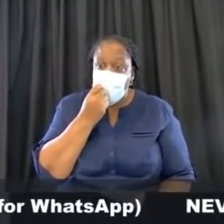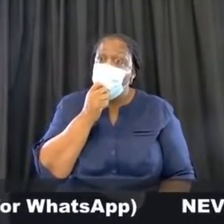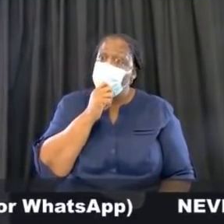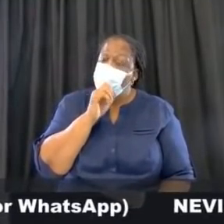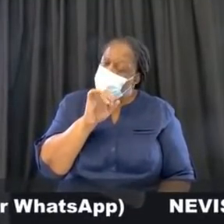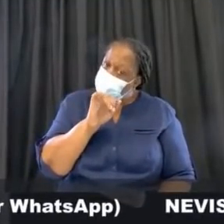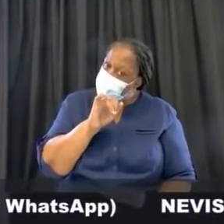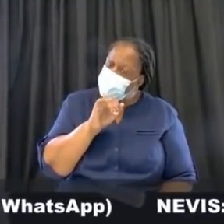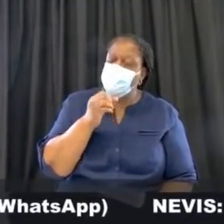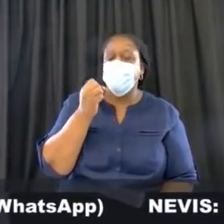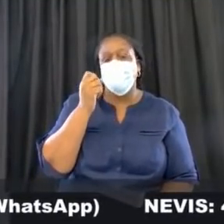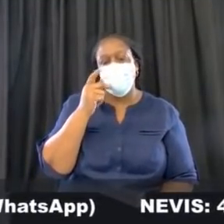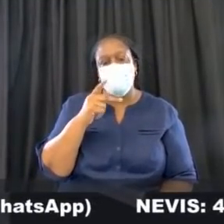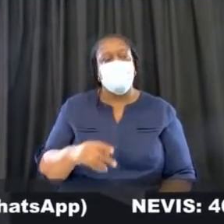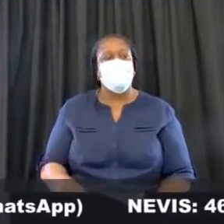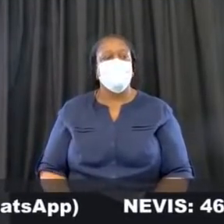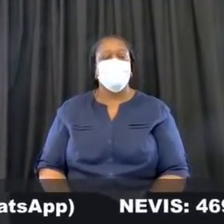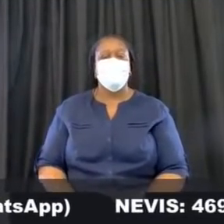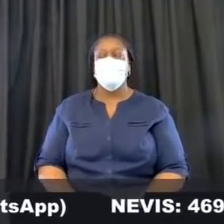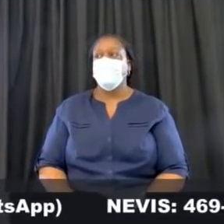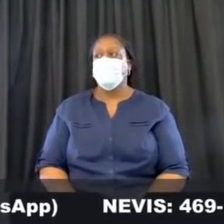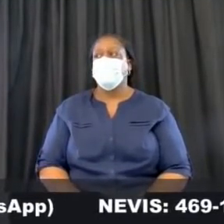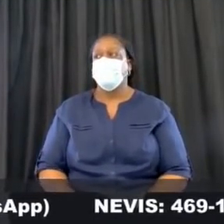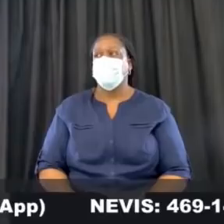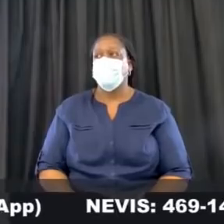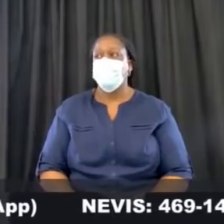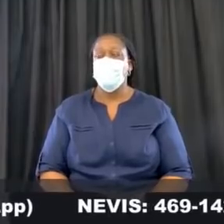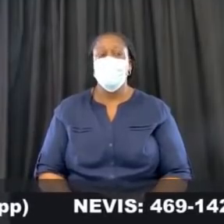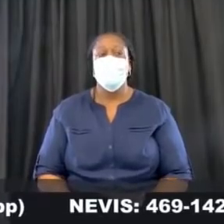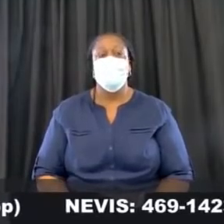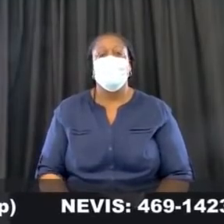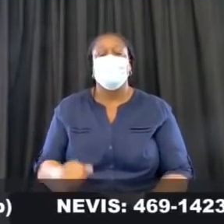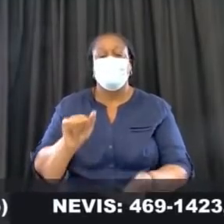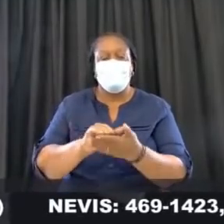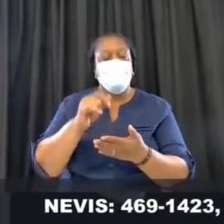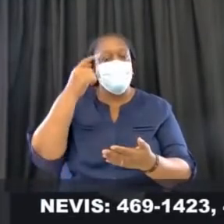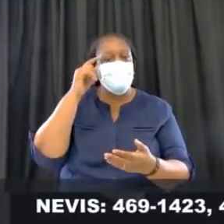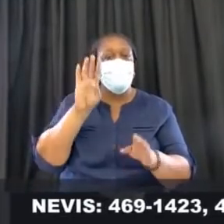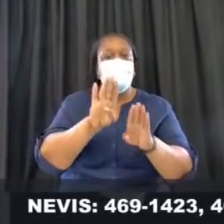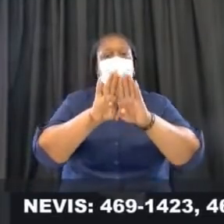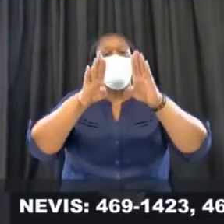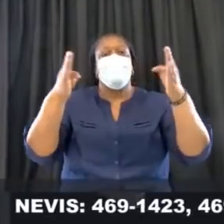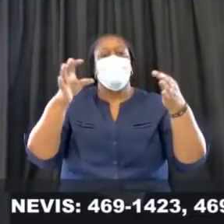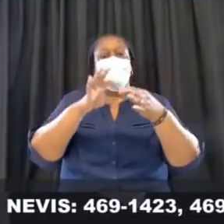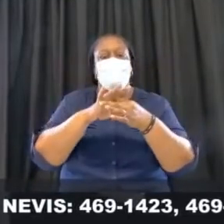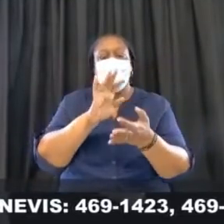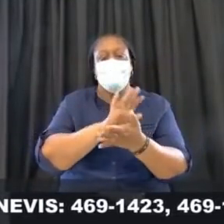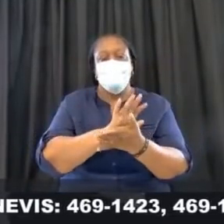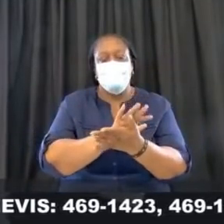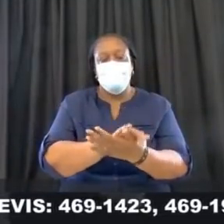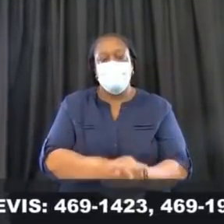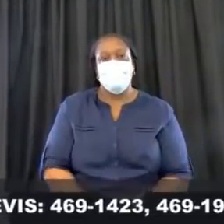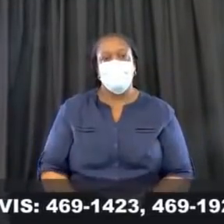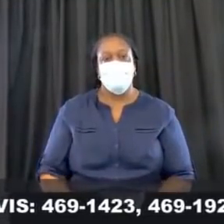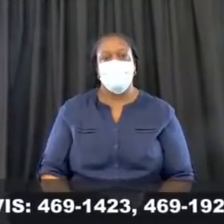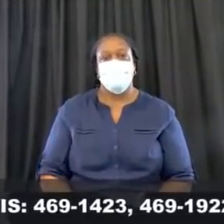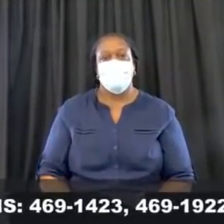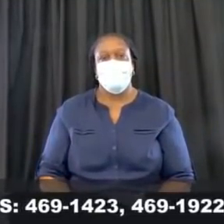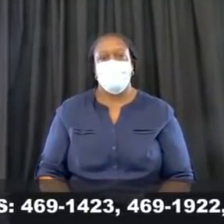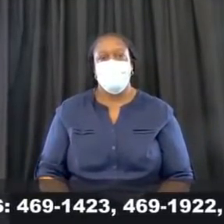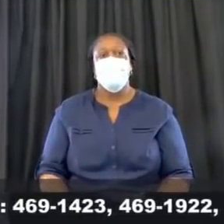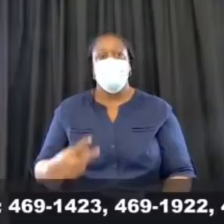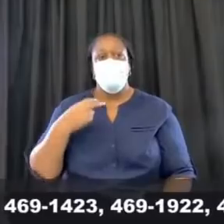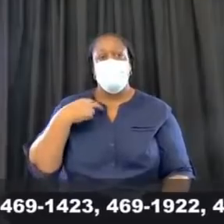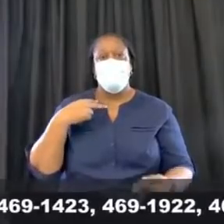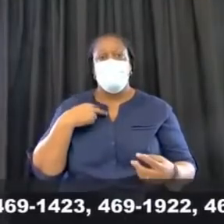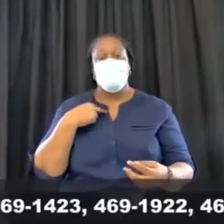this document, with the protocols for the reopening of school. It's very important. It's a very comprehensive